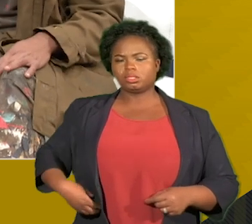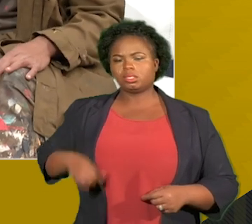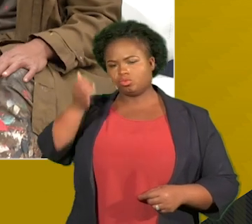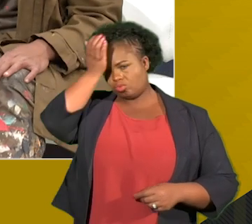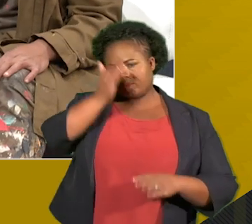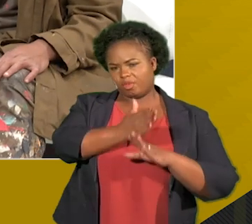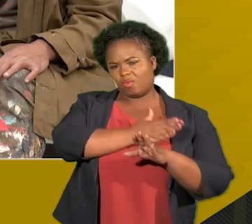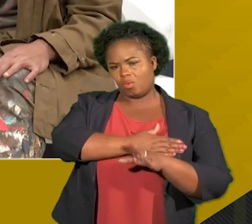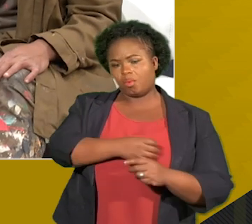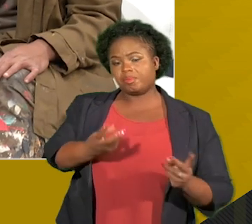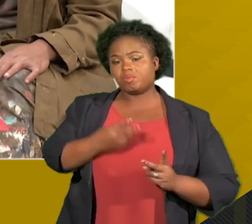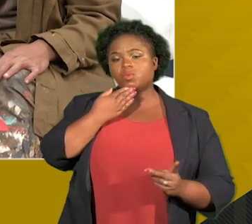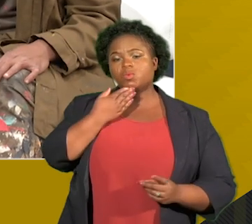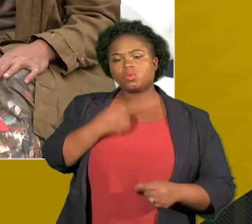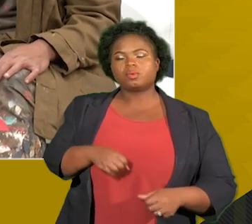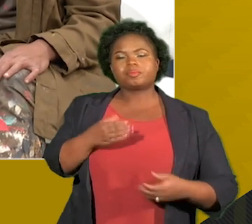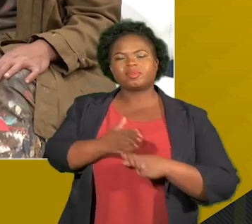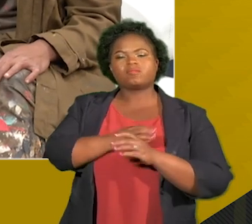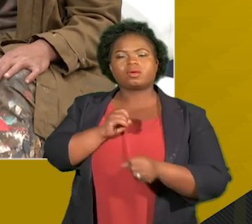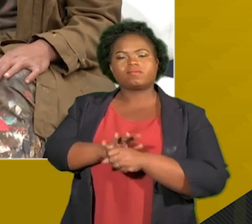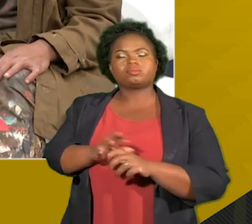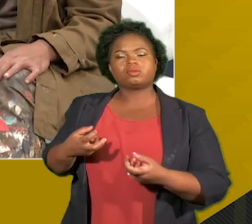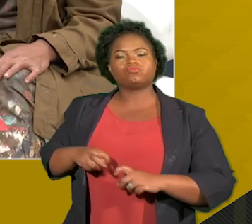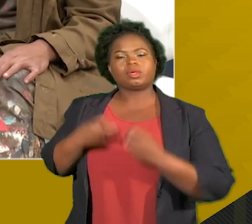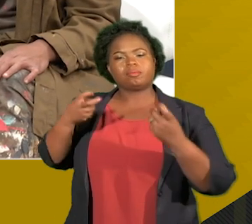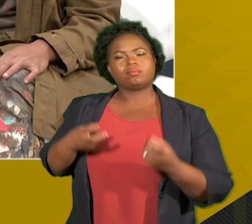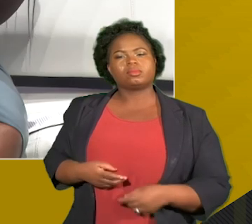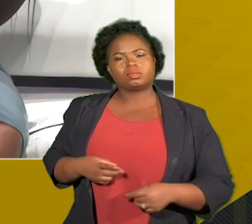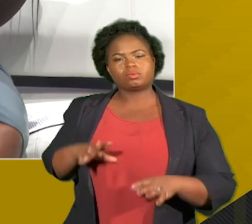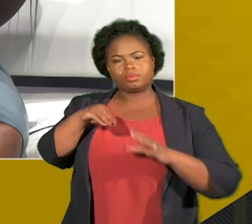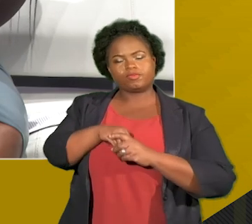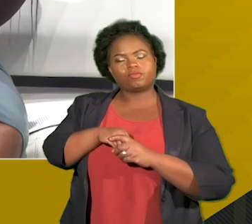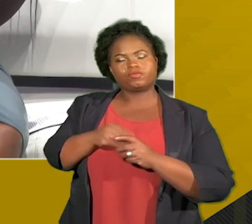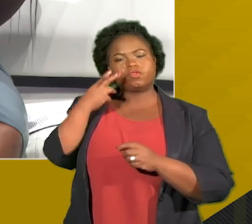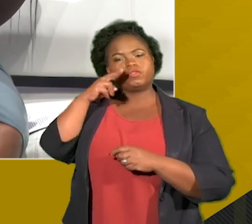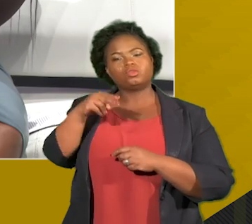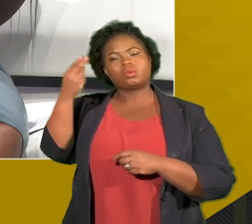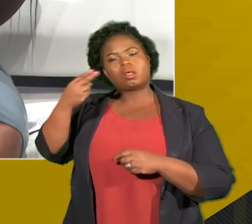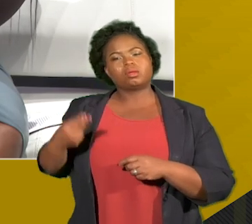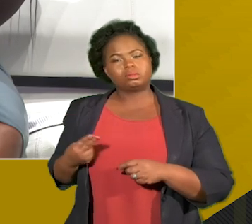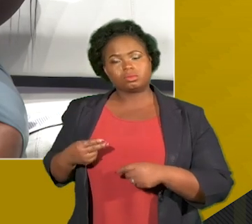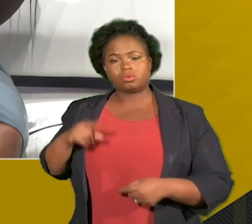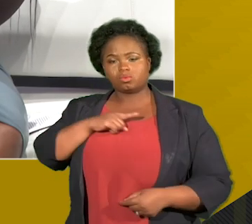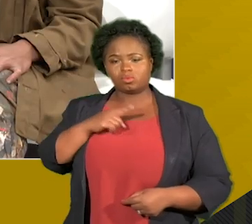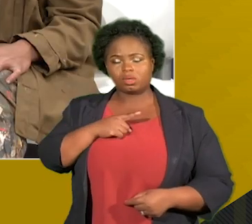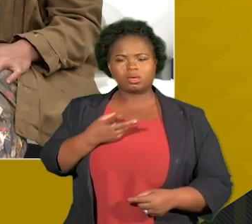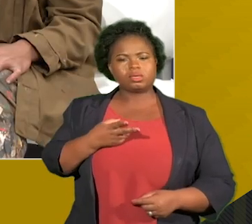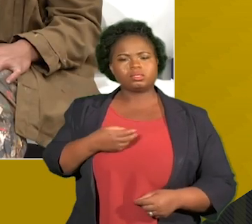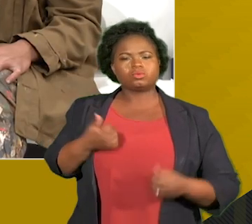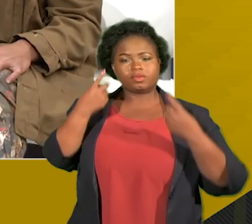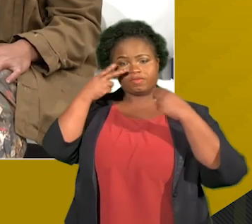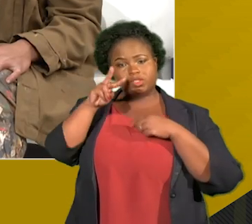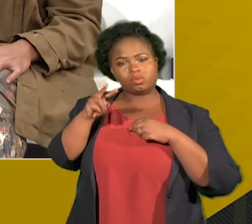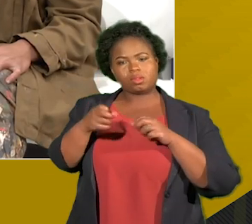victims of rape being involved in a visual art. And with this kind of miseducation of the visual